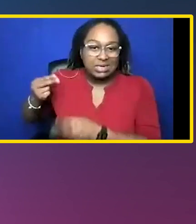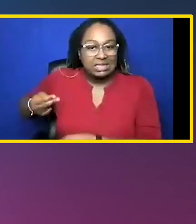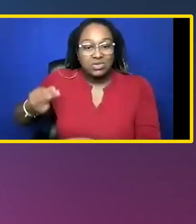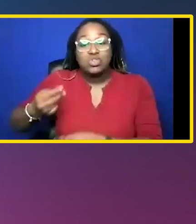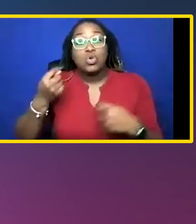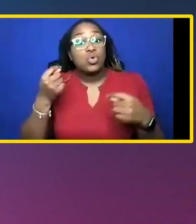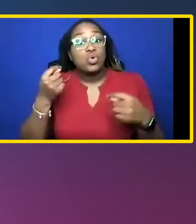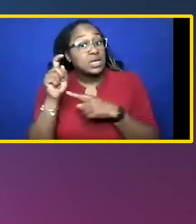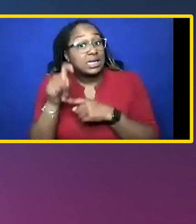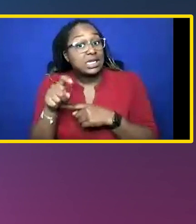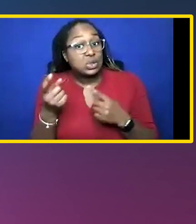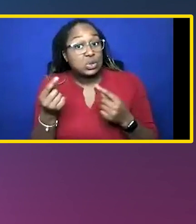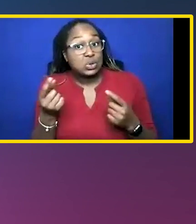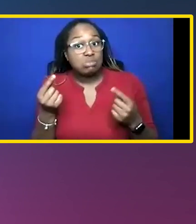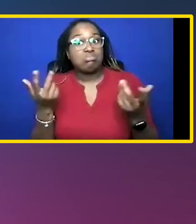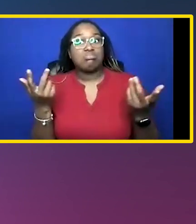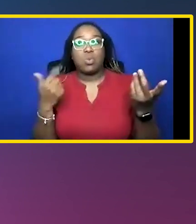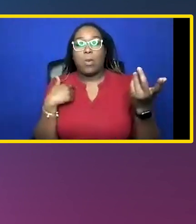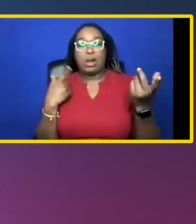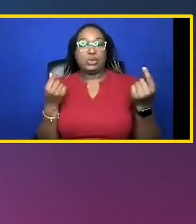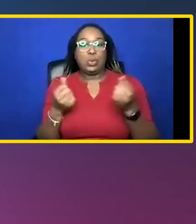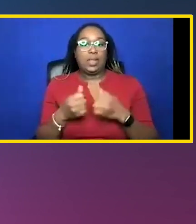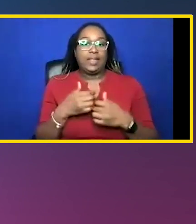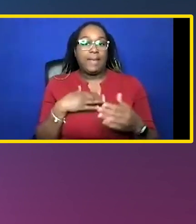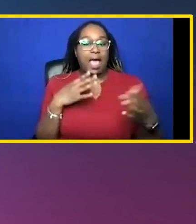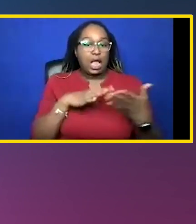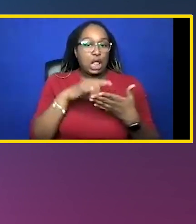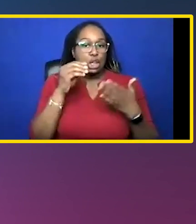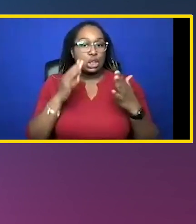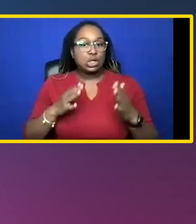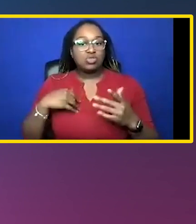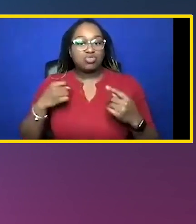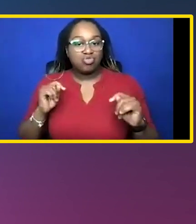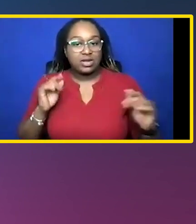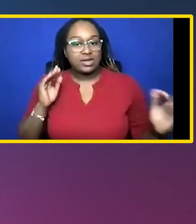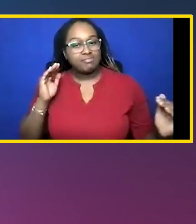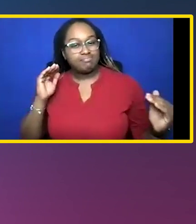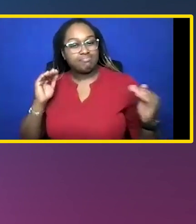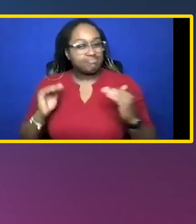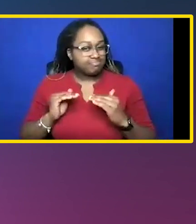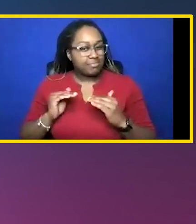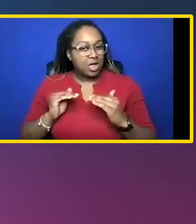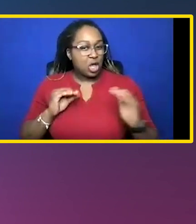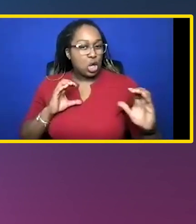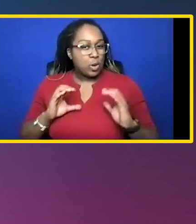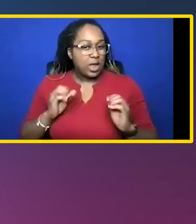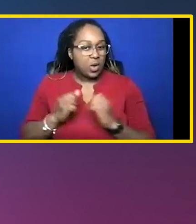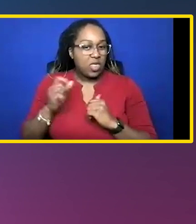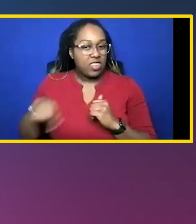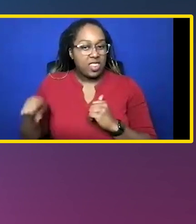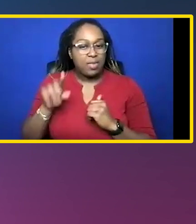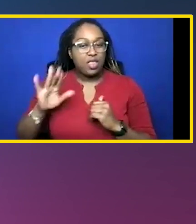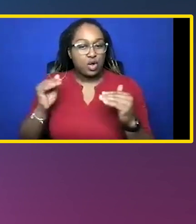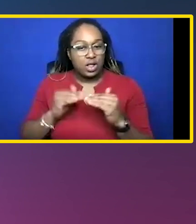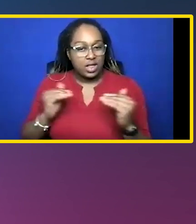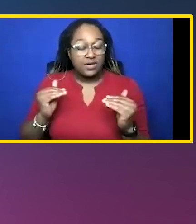need to do is what I do with my learners is meet them where they're at, communicate with them, and then it